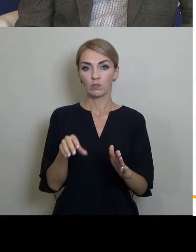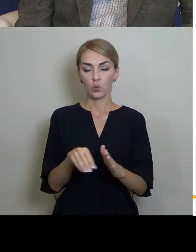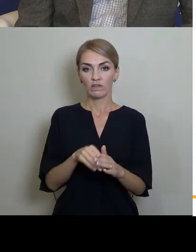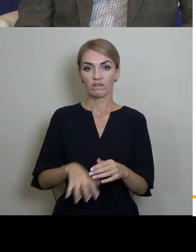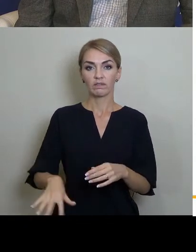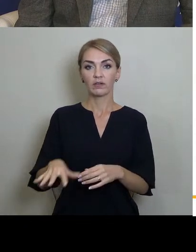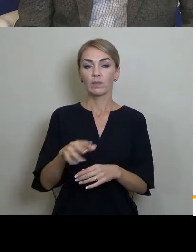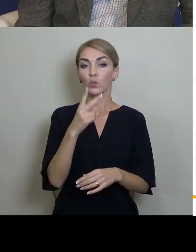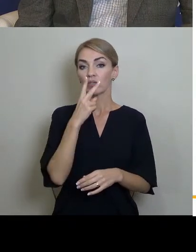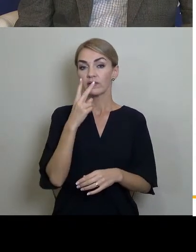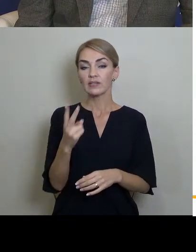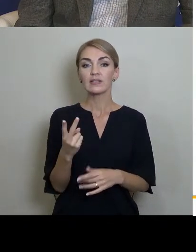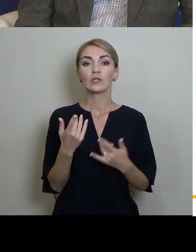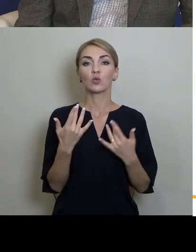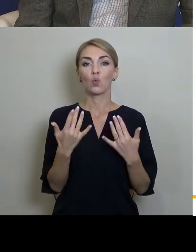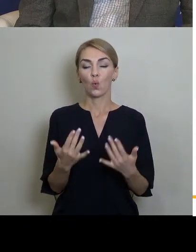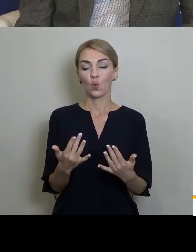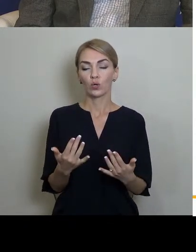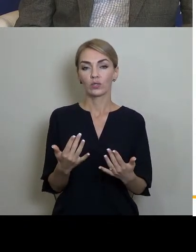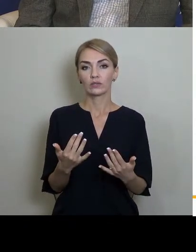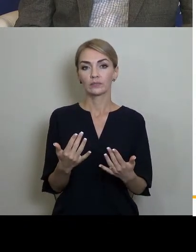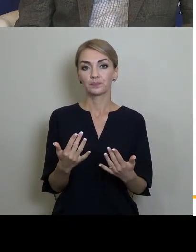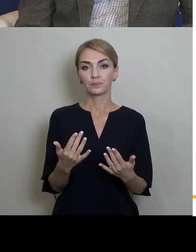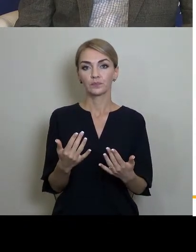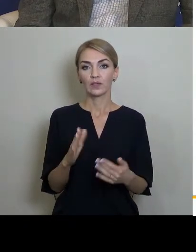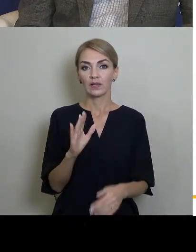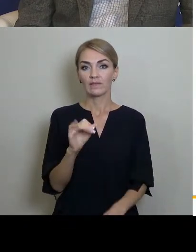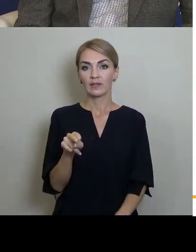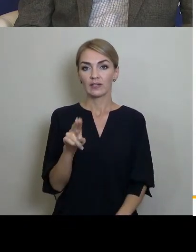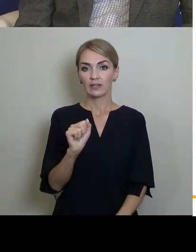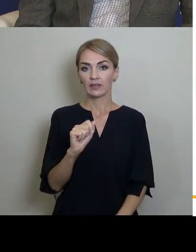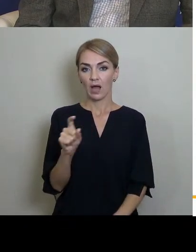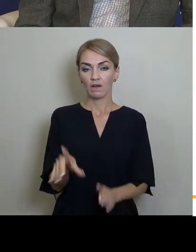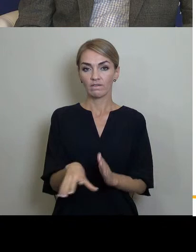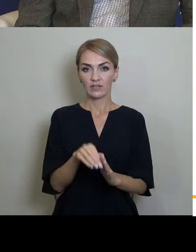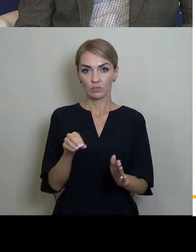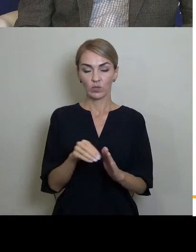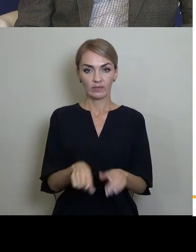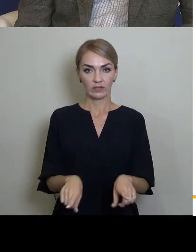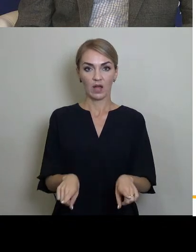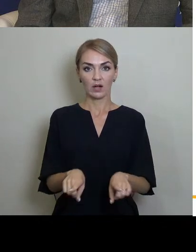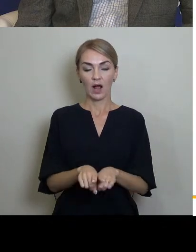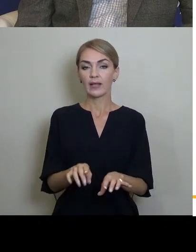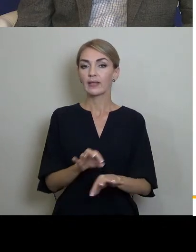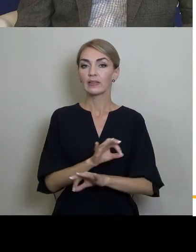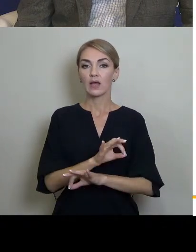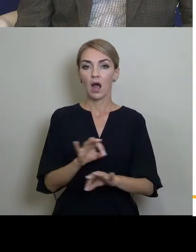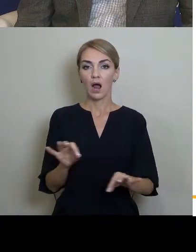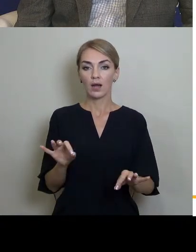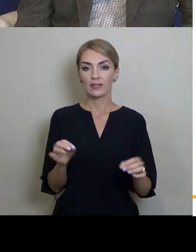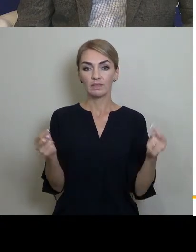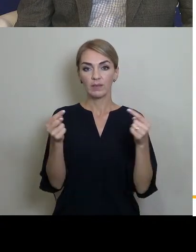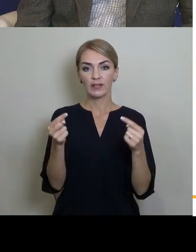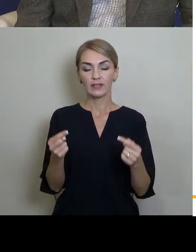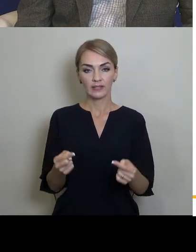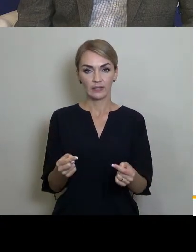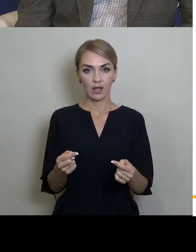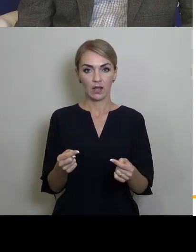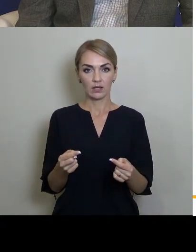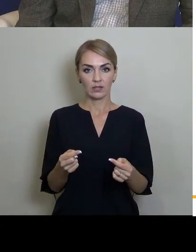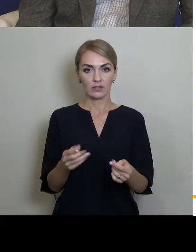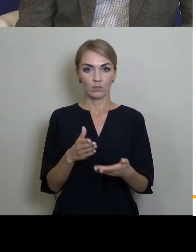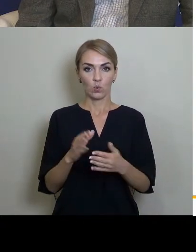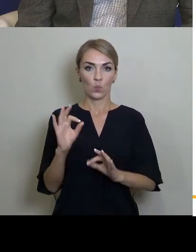on the outcome, the results, you can see what would be the types of elections where there would